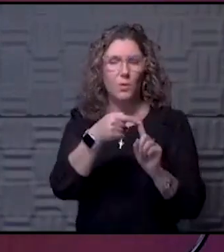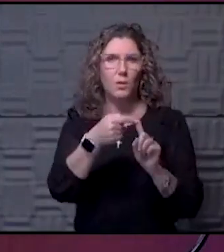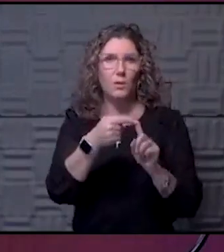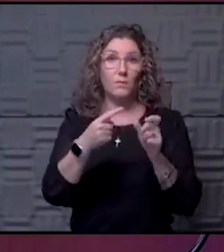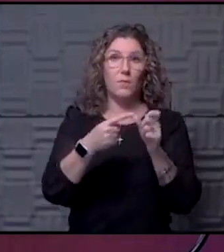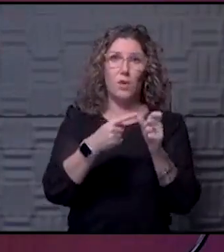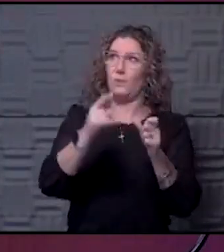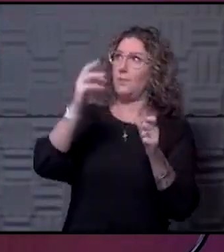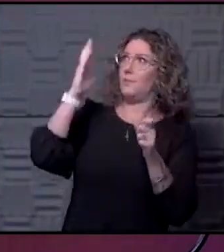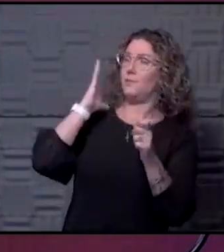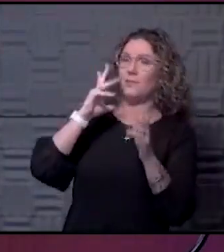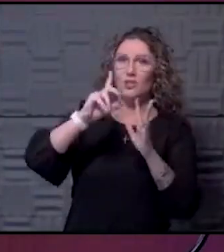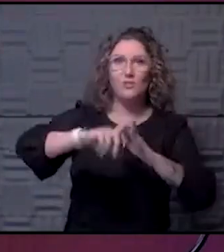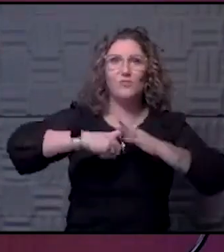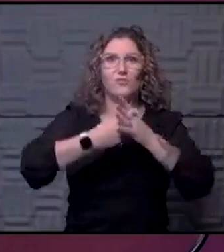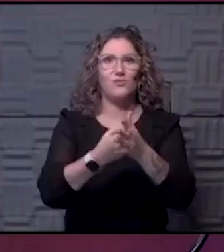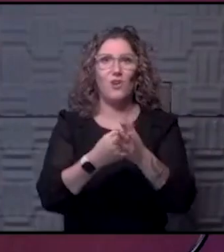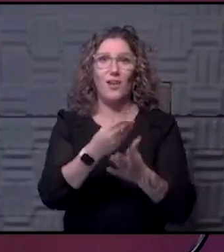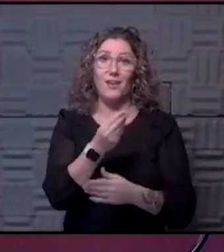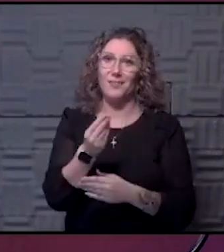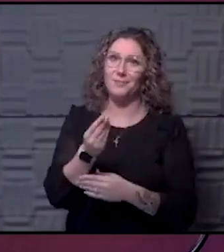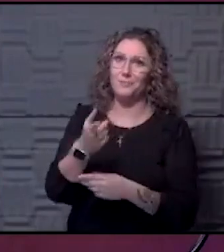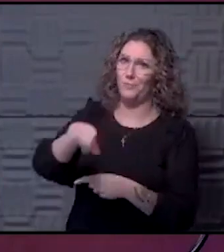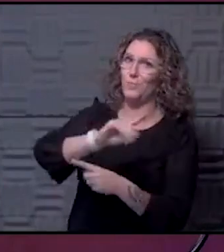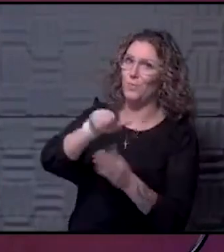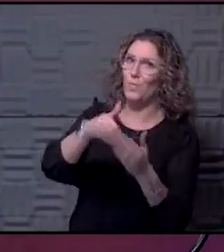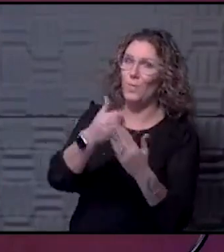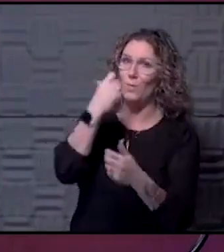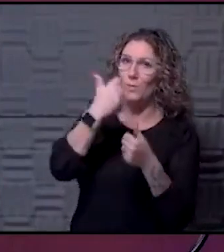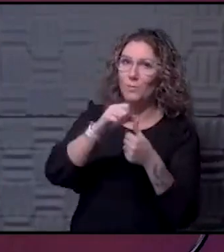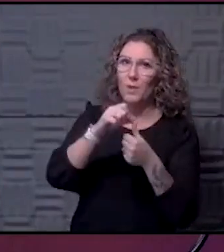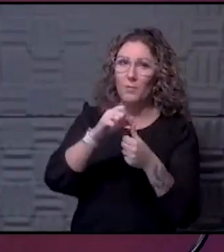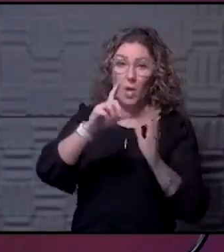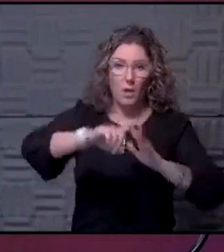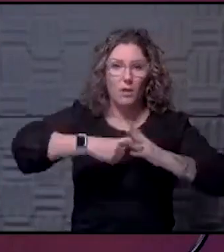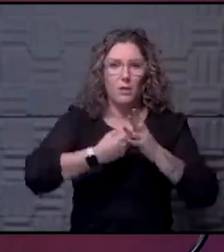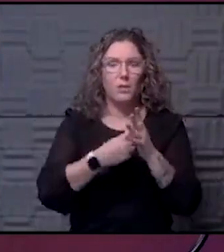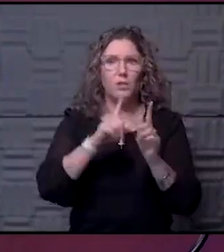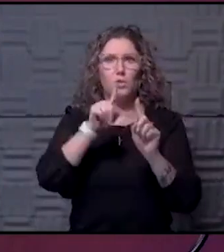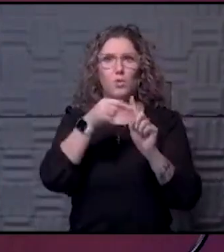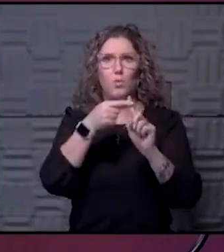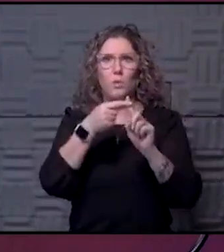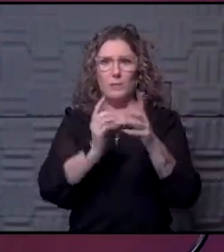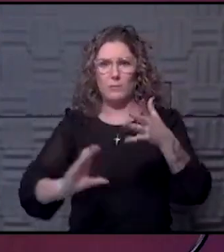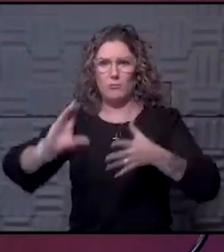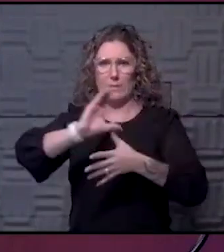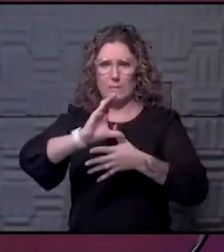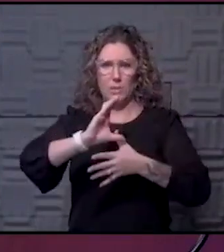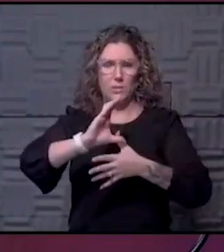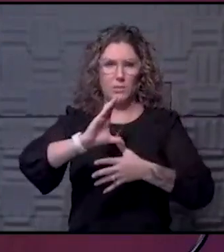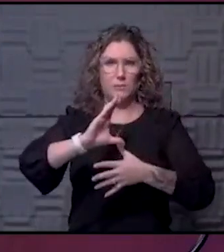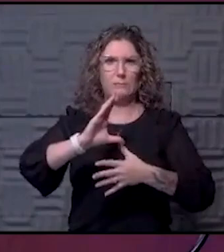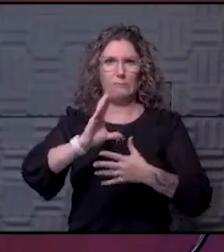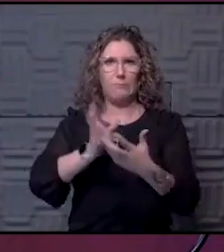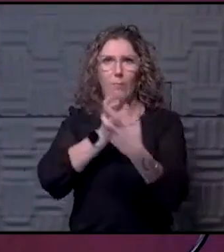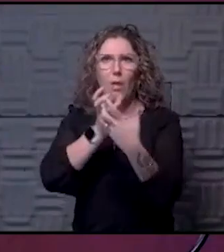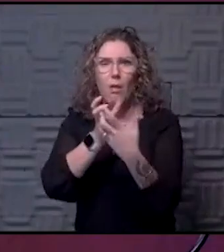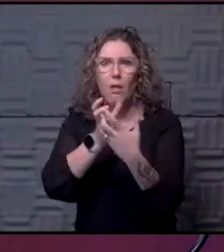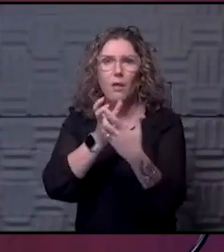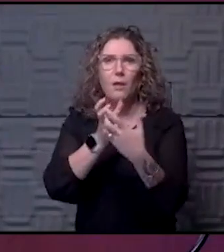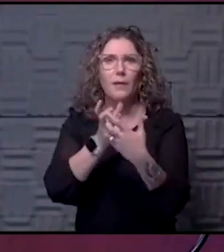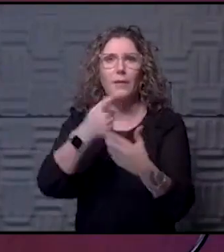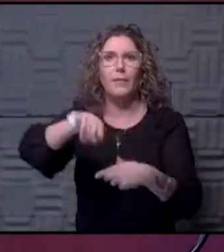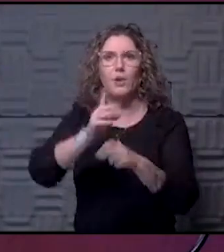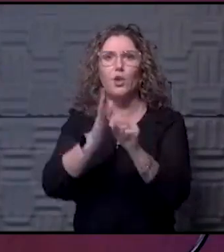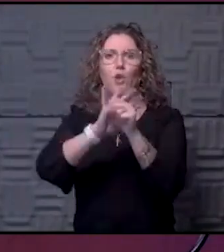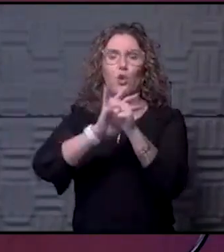started this, and you all, certainly Dr. Hawkinson remembers, initially when they would meet certain criteria, we would consider these folks COVID recovered. Yeah.